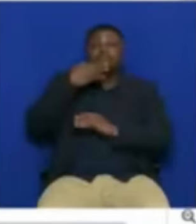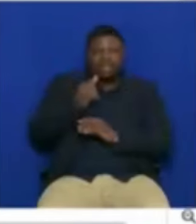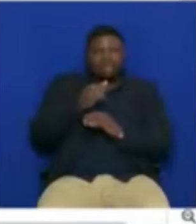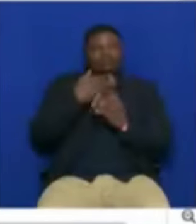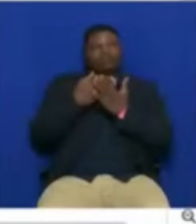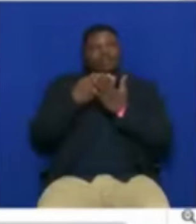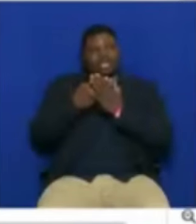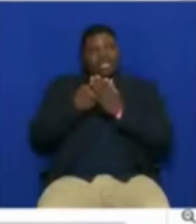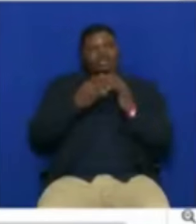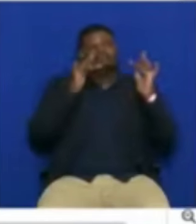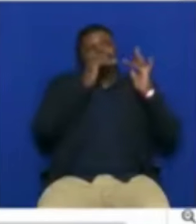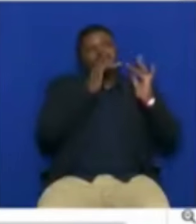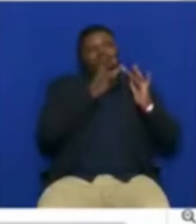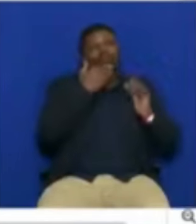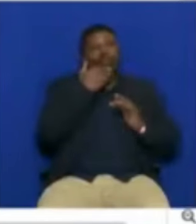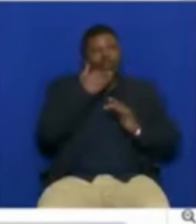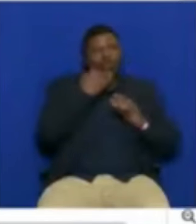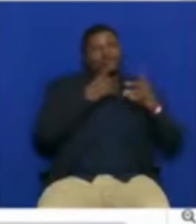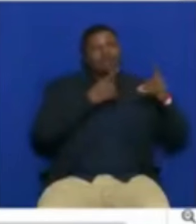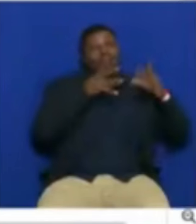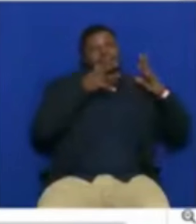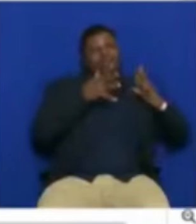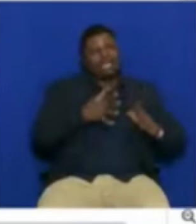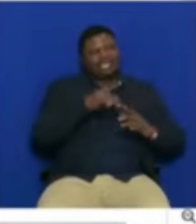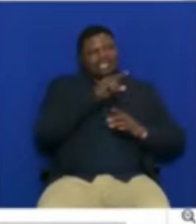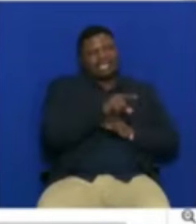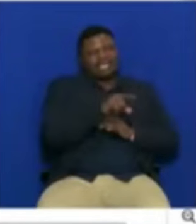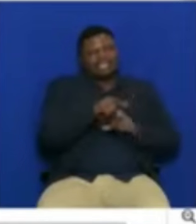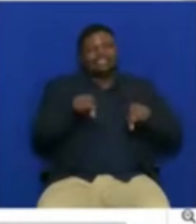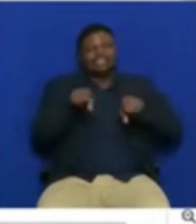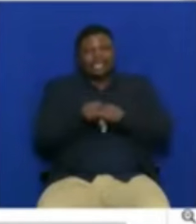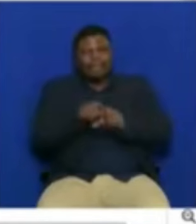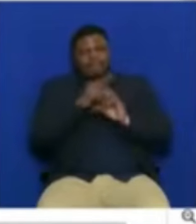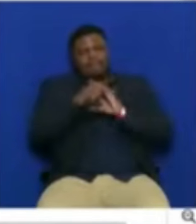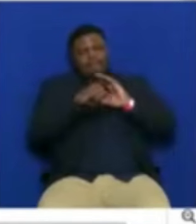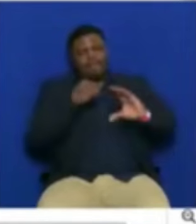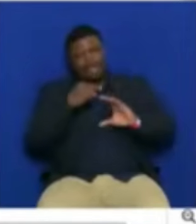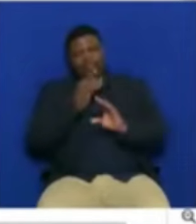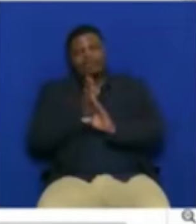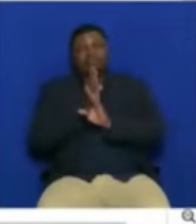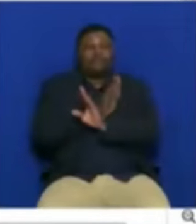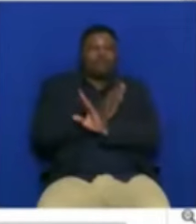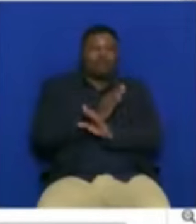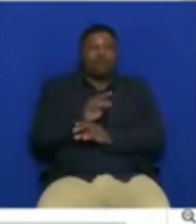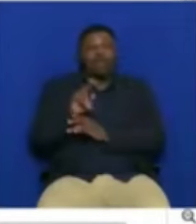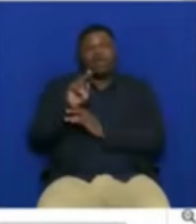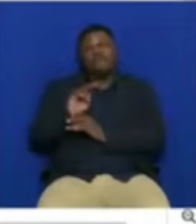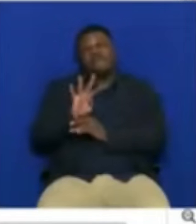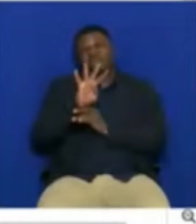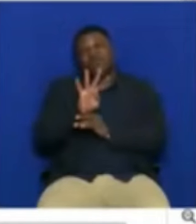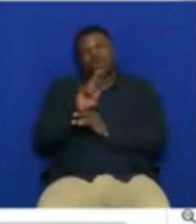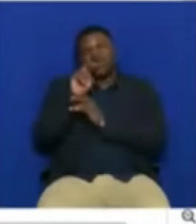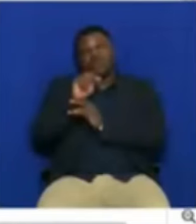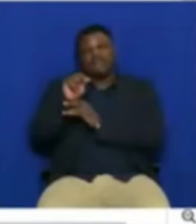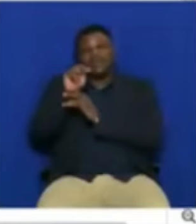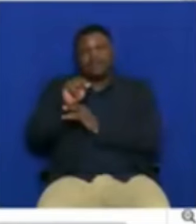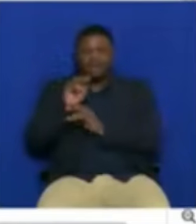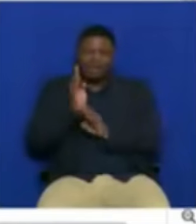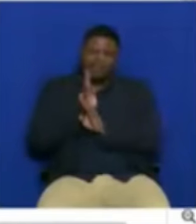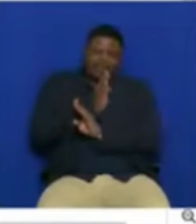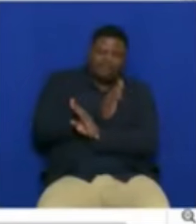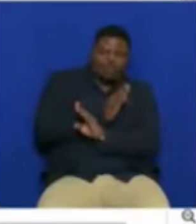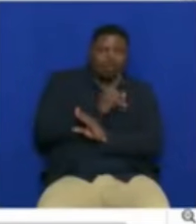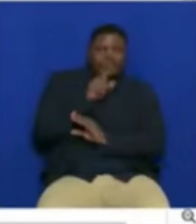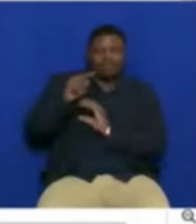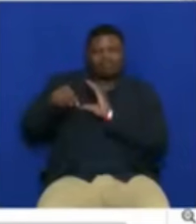for Monday, 4th of November. So our next date is this flurry of activity on the 1st of November,